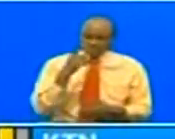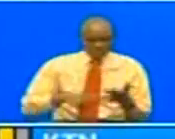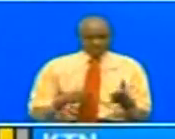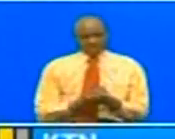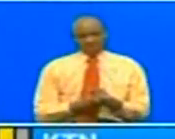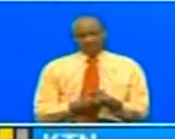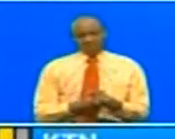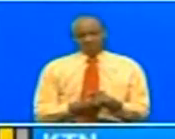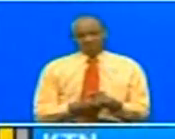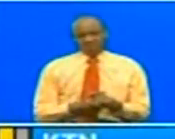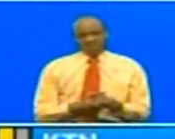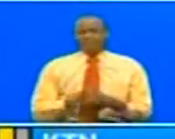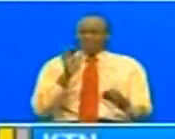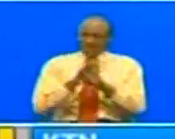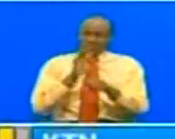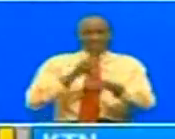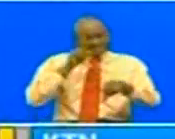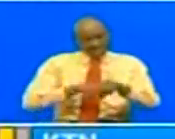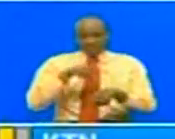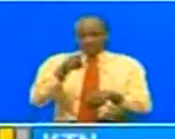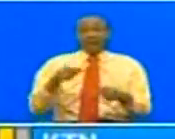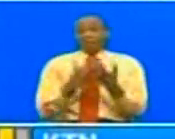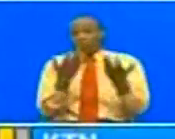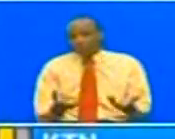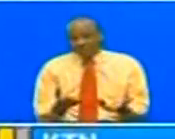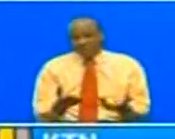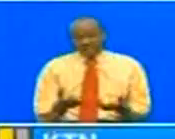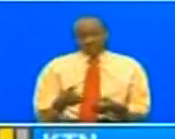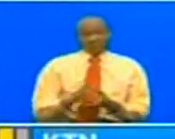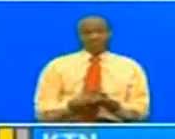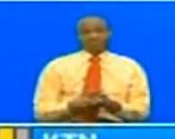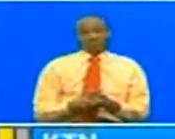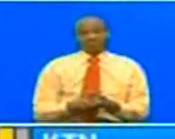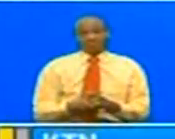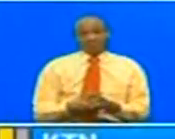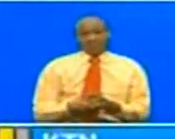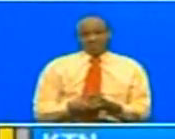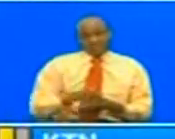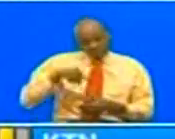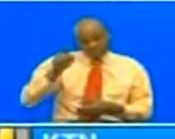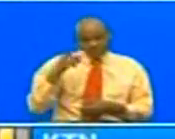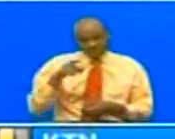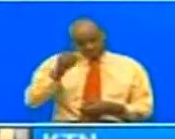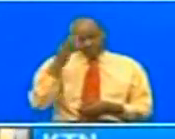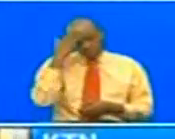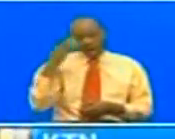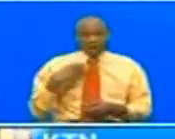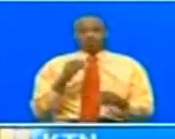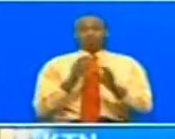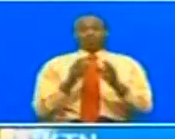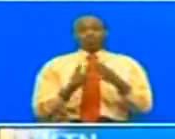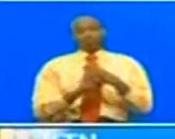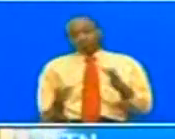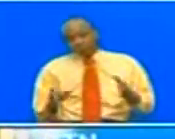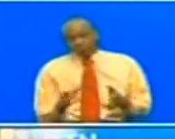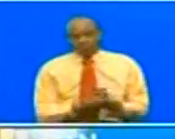that most of the times when the raids come, they know how to, that is how they handle it. Because most